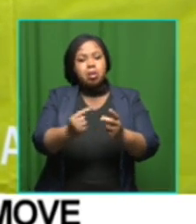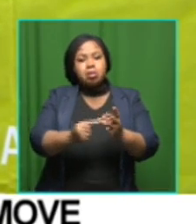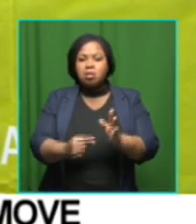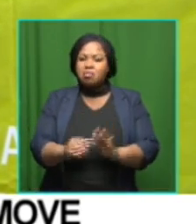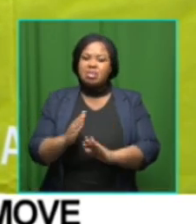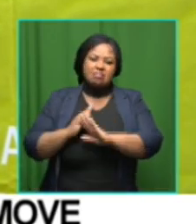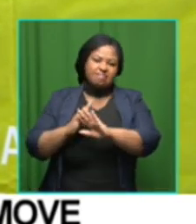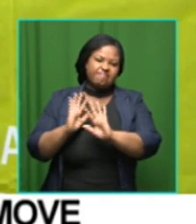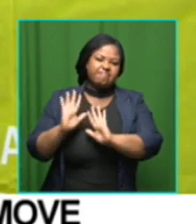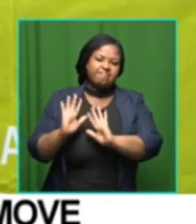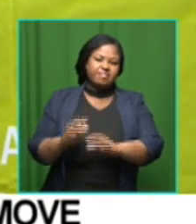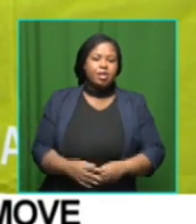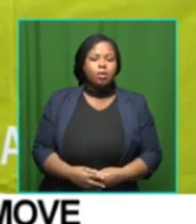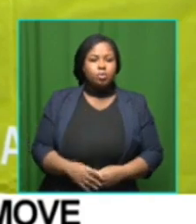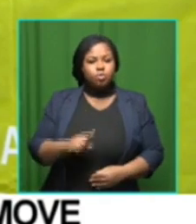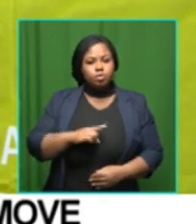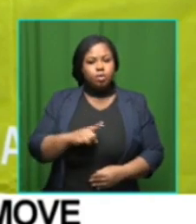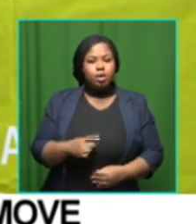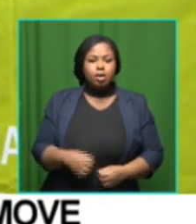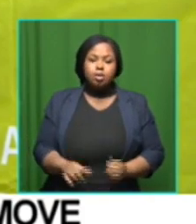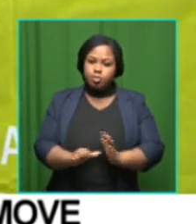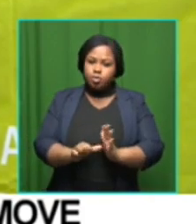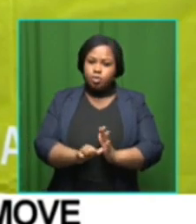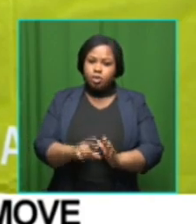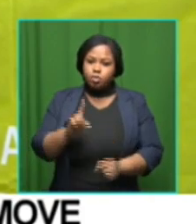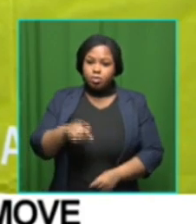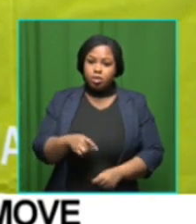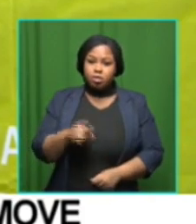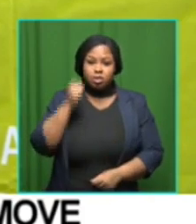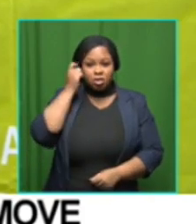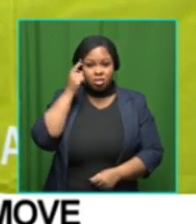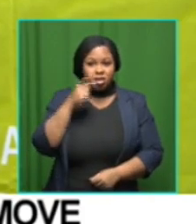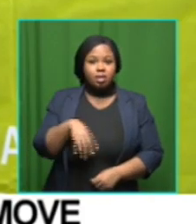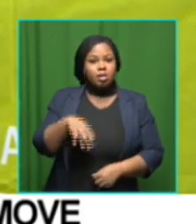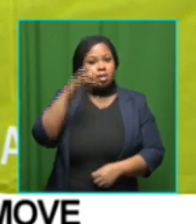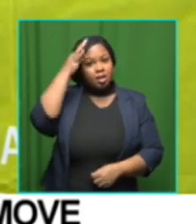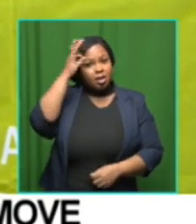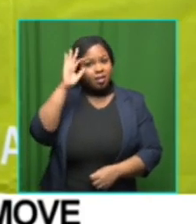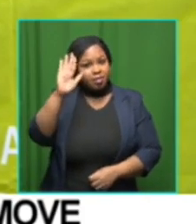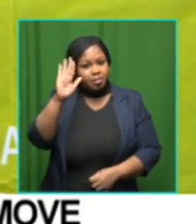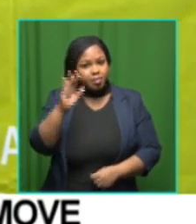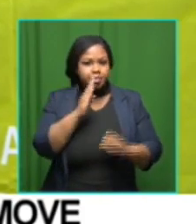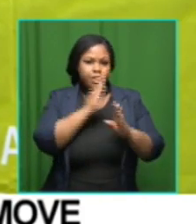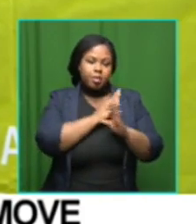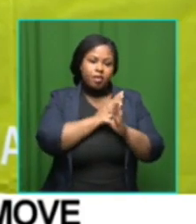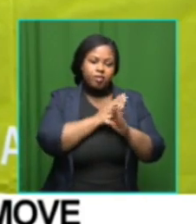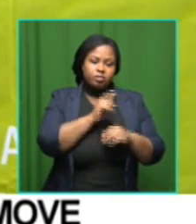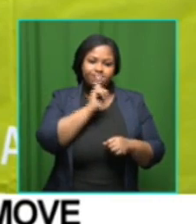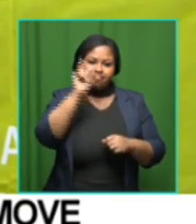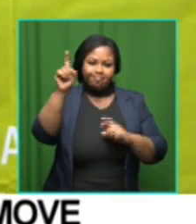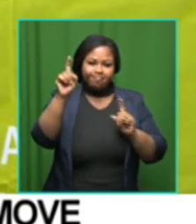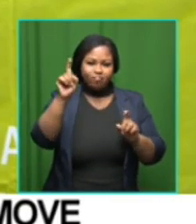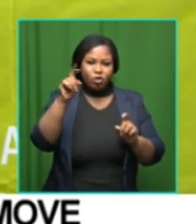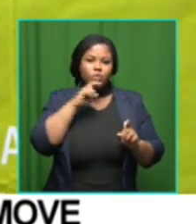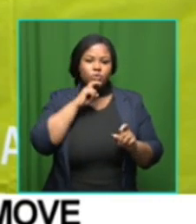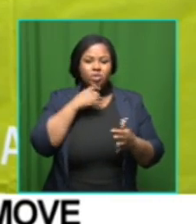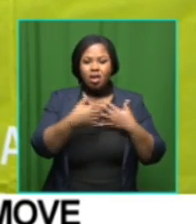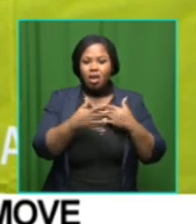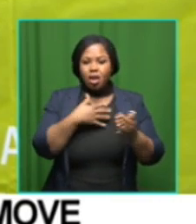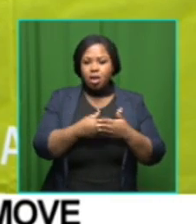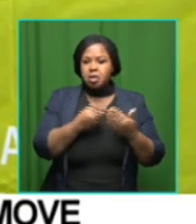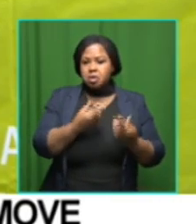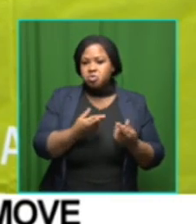that we have understanding that from public sector, private sector, we should be able to utilize whatever resources